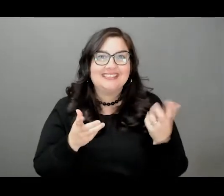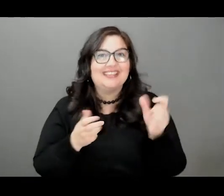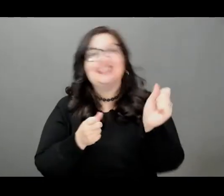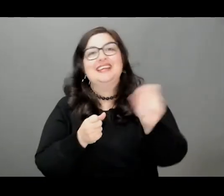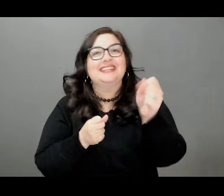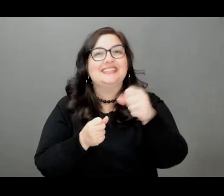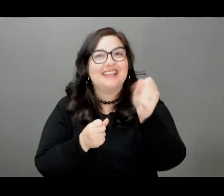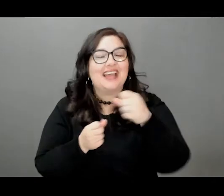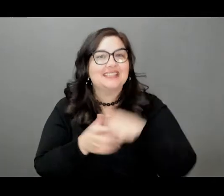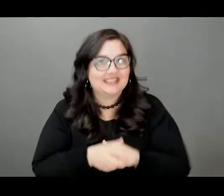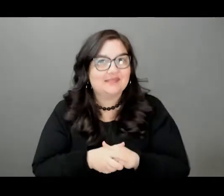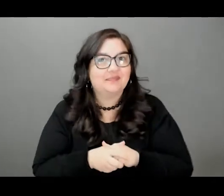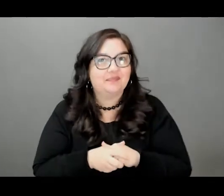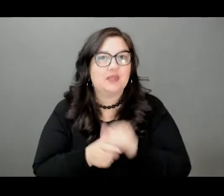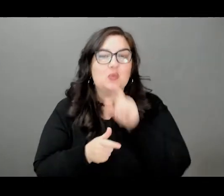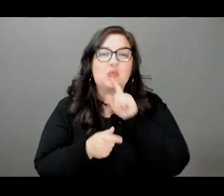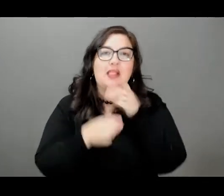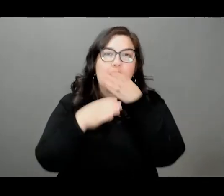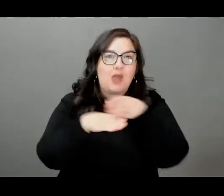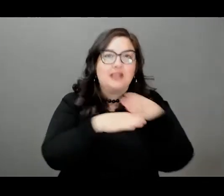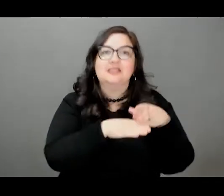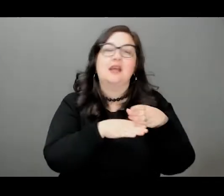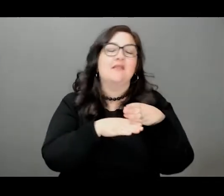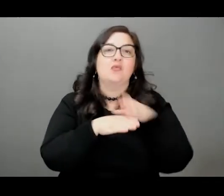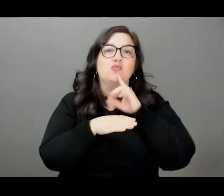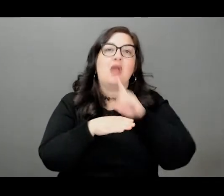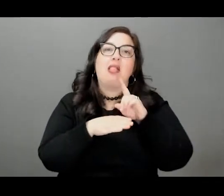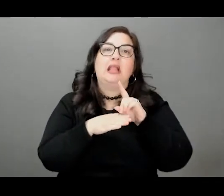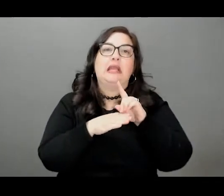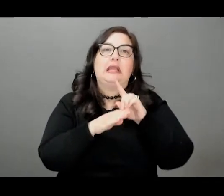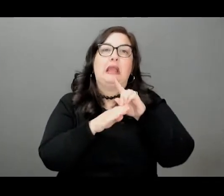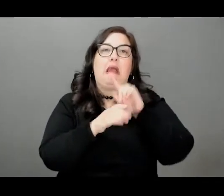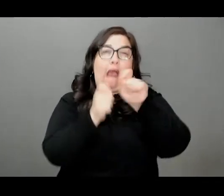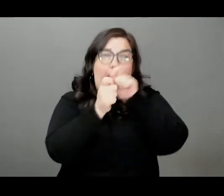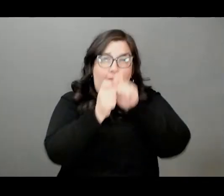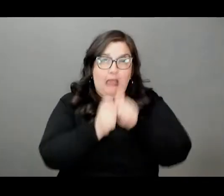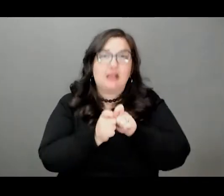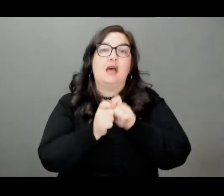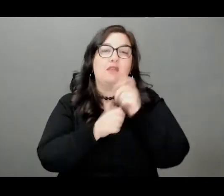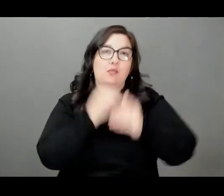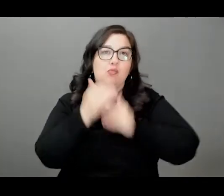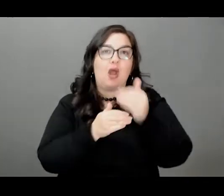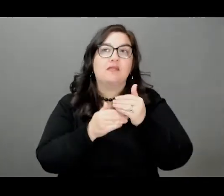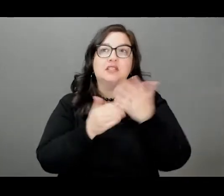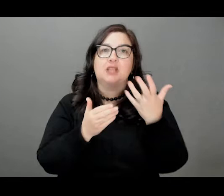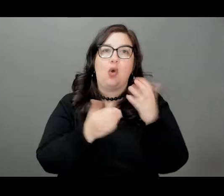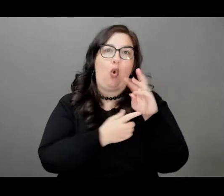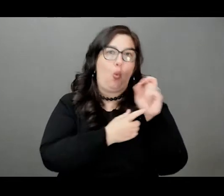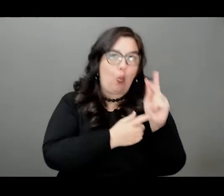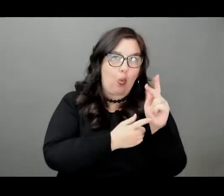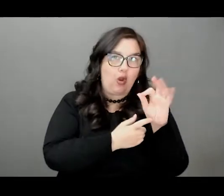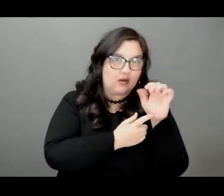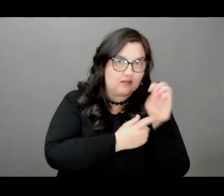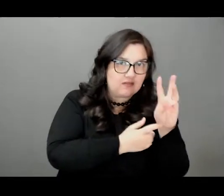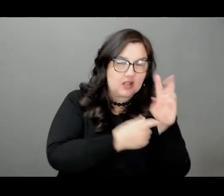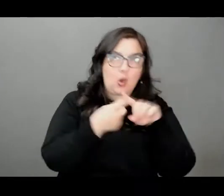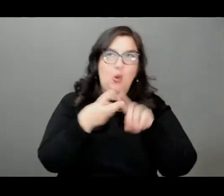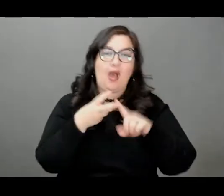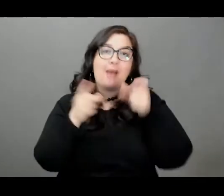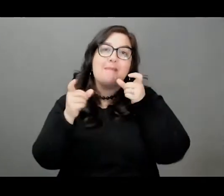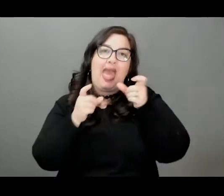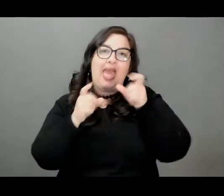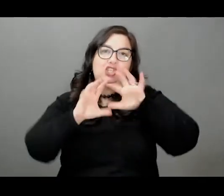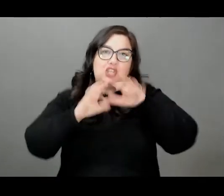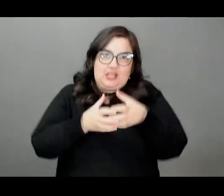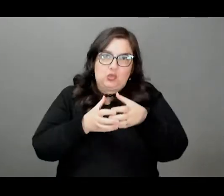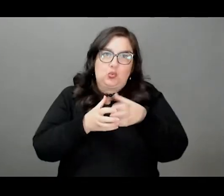understanding this correct? No, you are absolutely right. Because it's a like at a very break it down at a very high level two-step process. First, again,